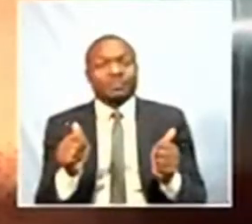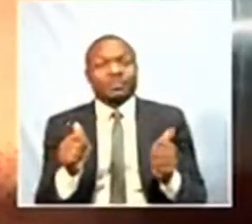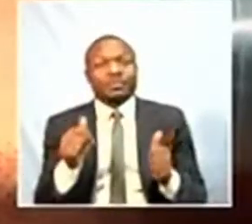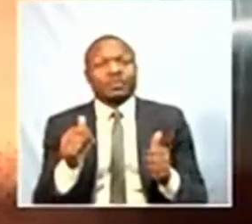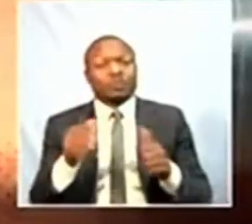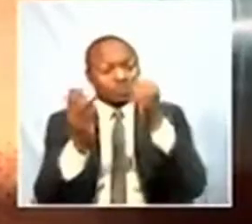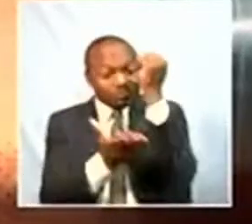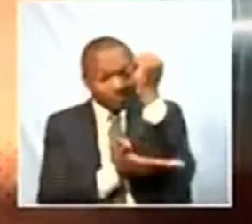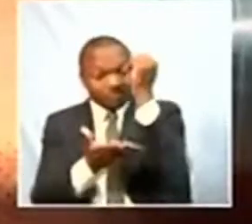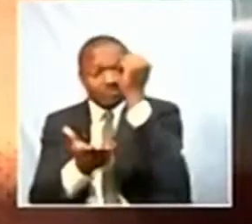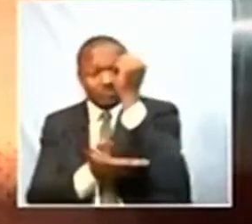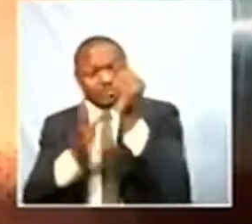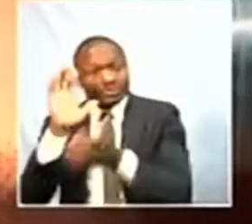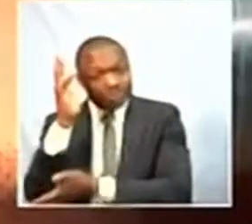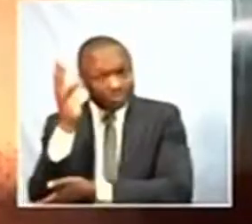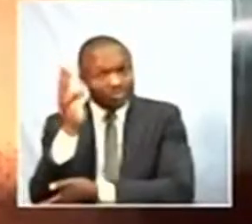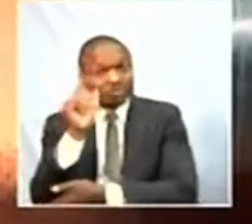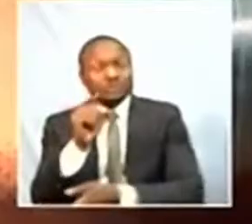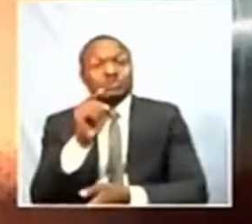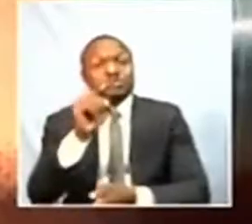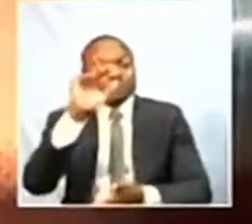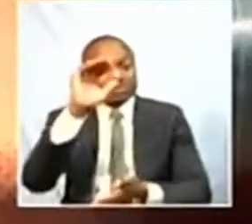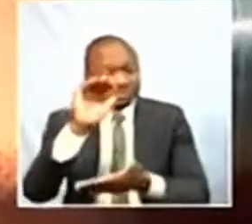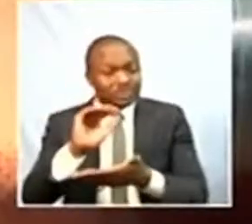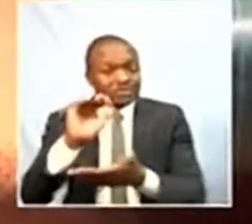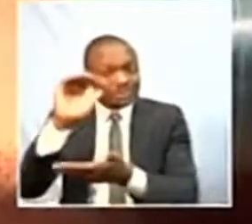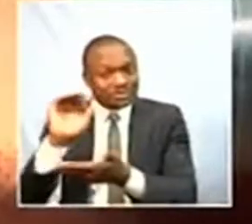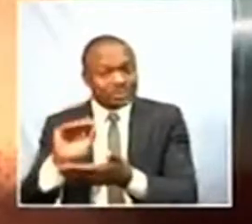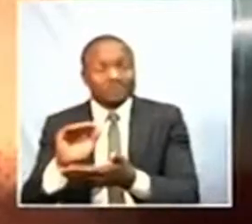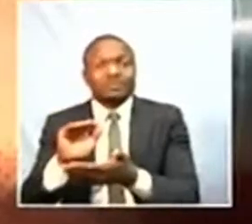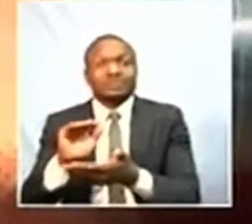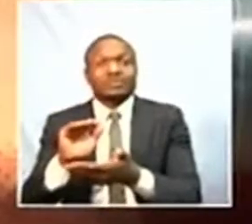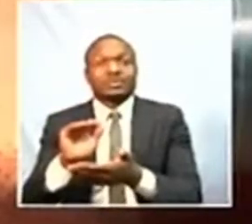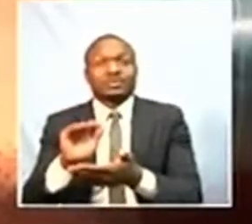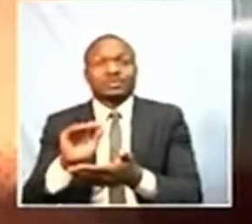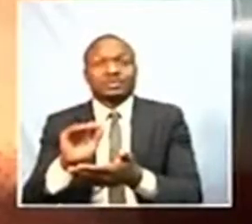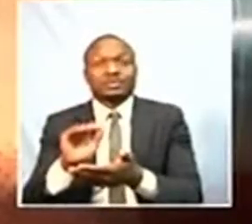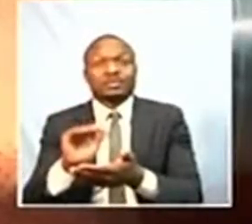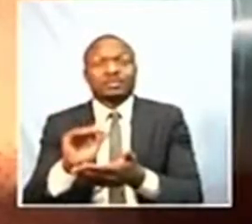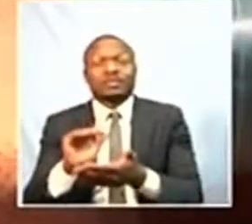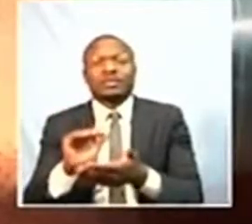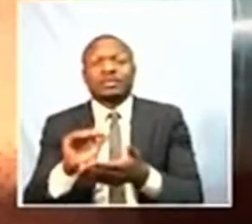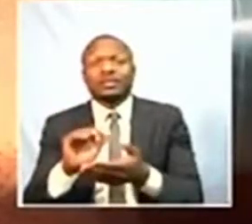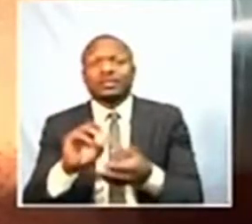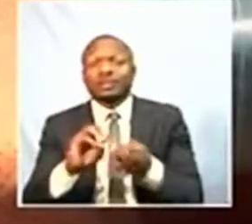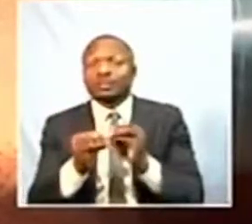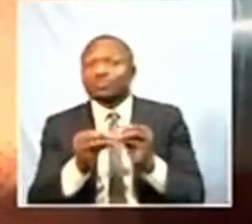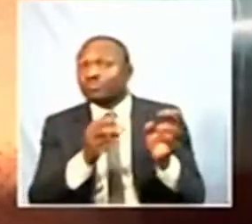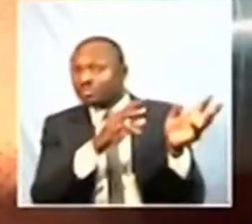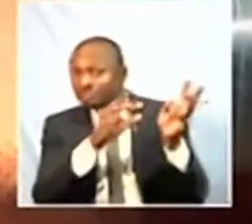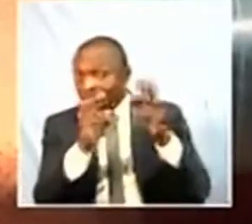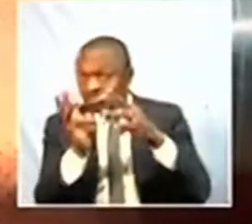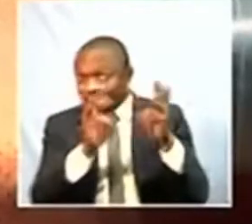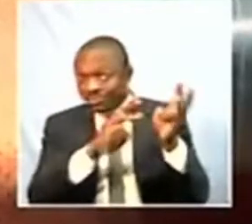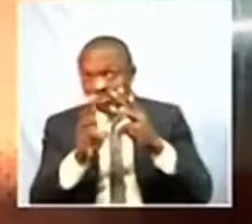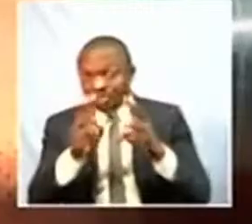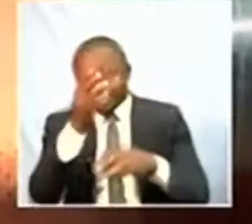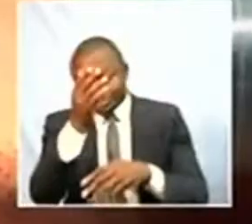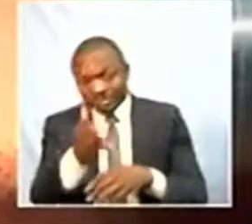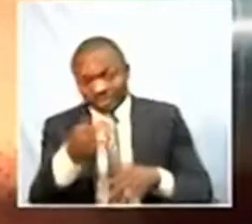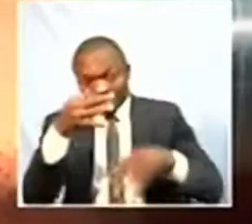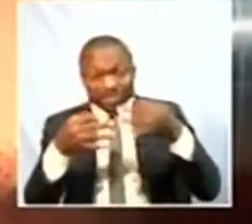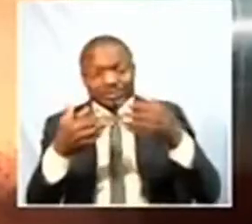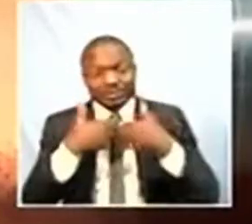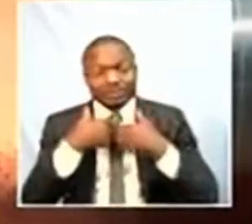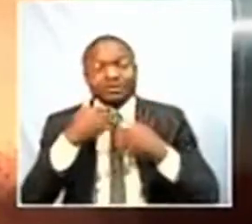we cut down trees, we are lessening the amount of carbon that is being absorbed in the atmosphere. So when we have